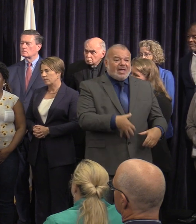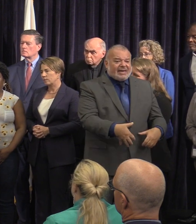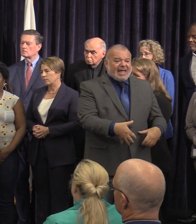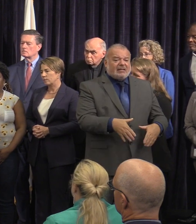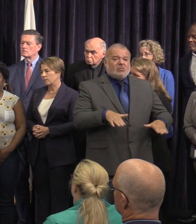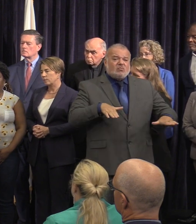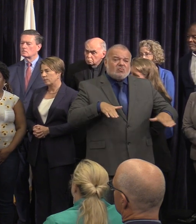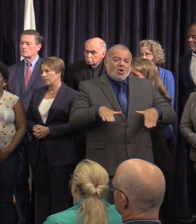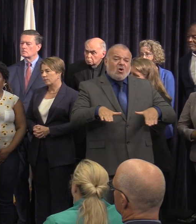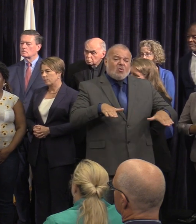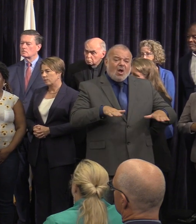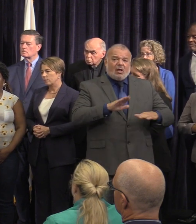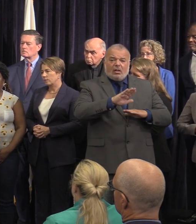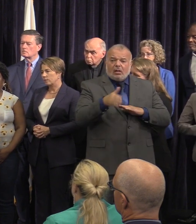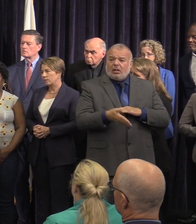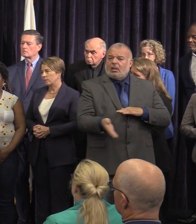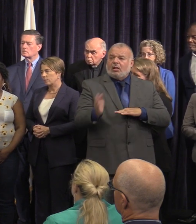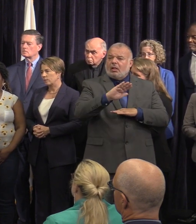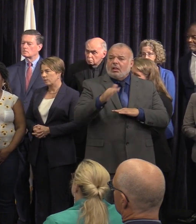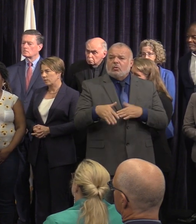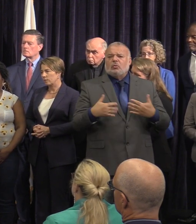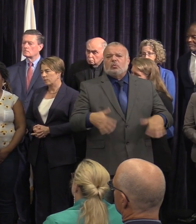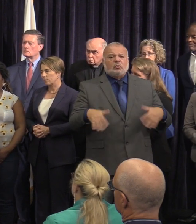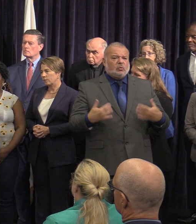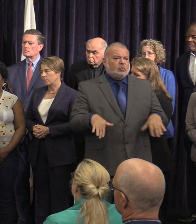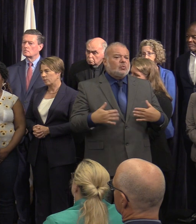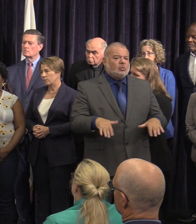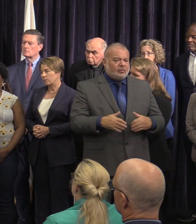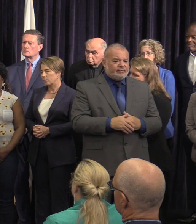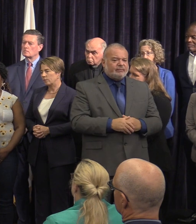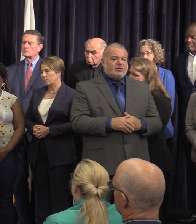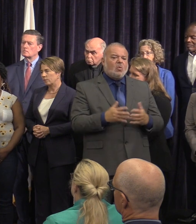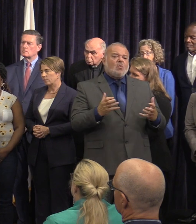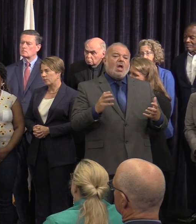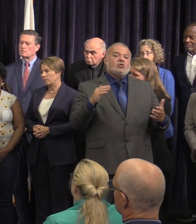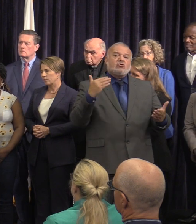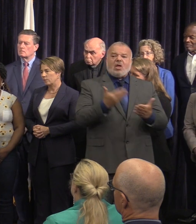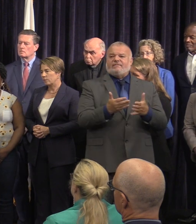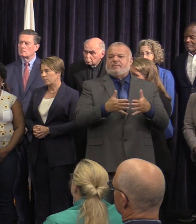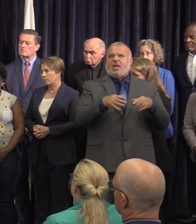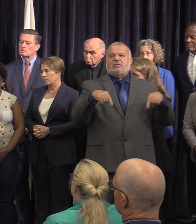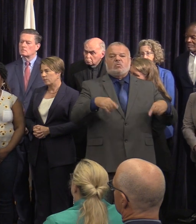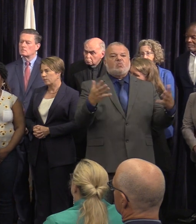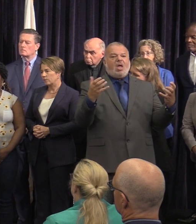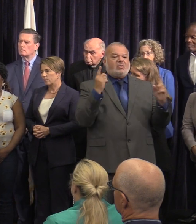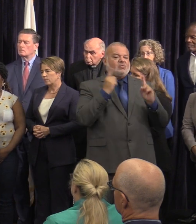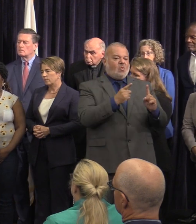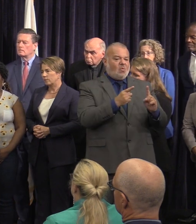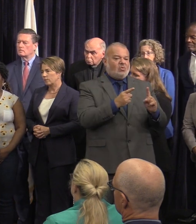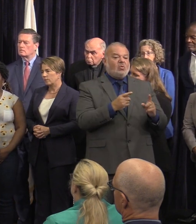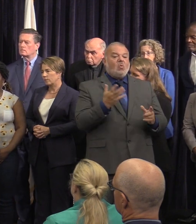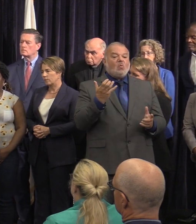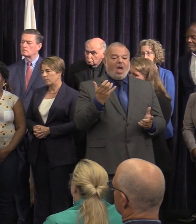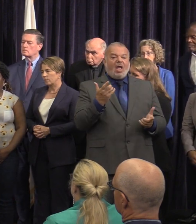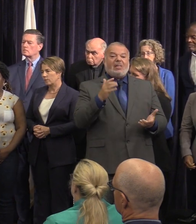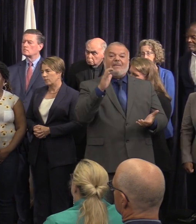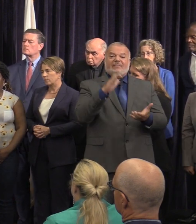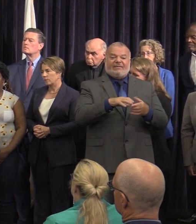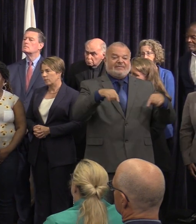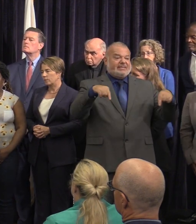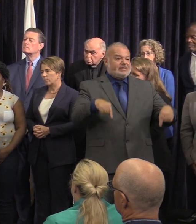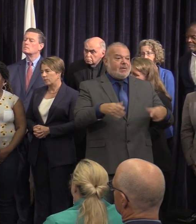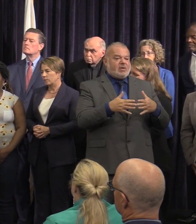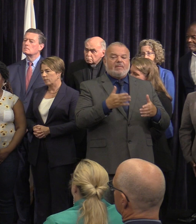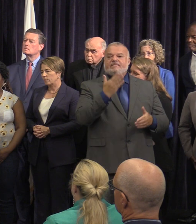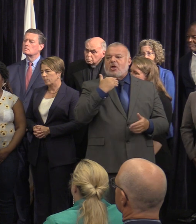in and day out for hours just to make it here, because they believe that by